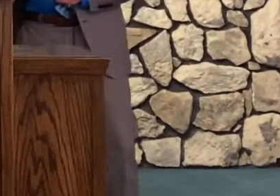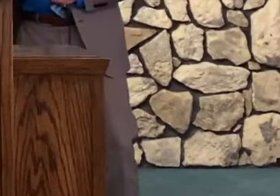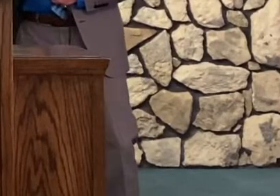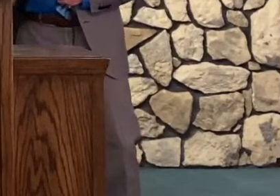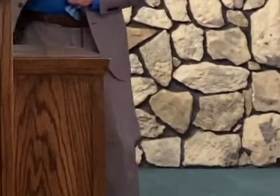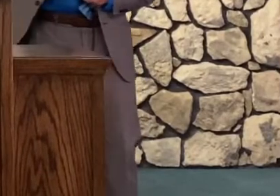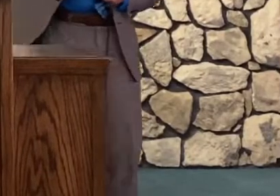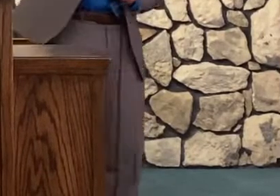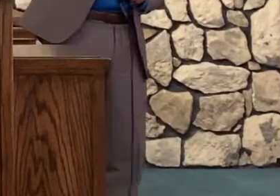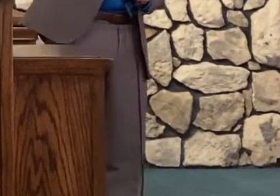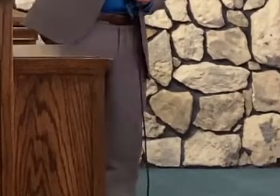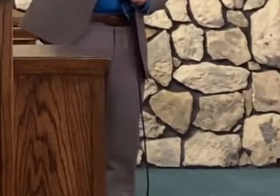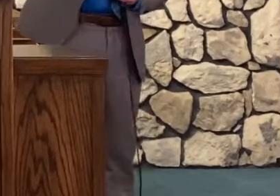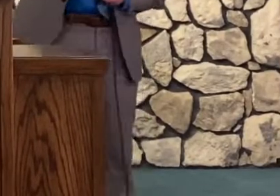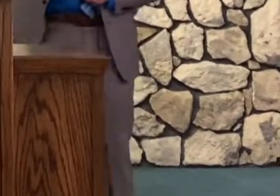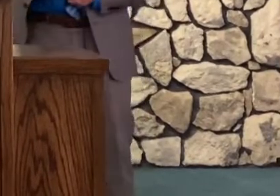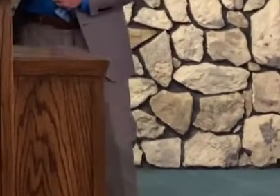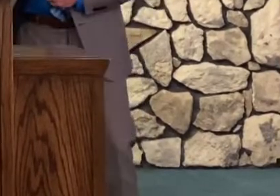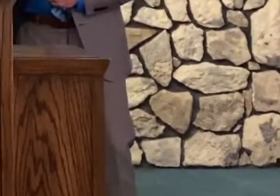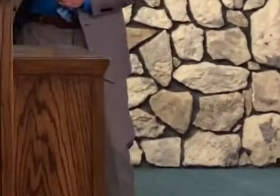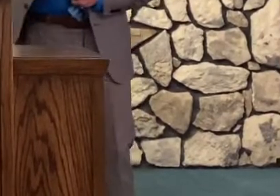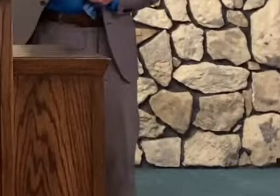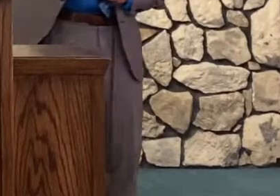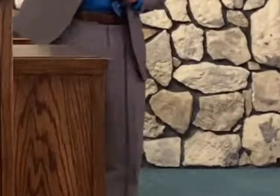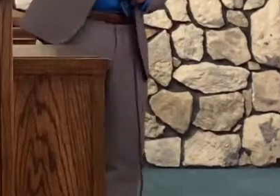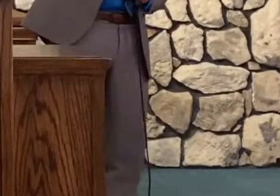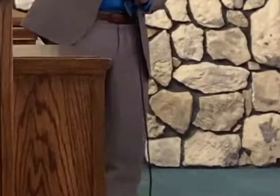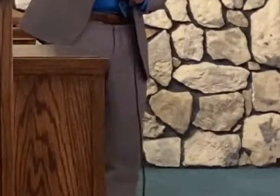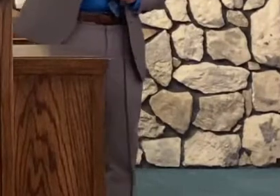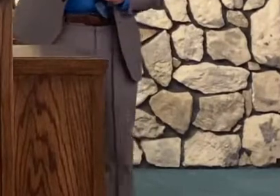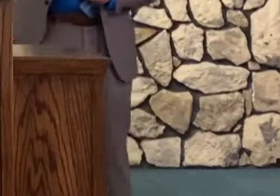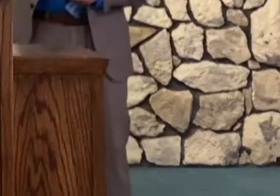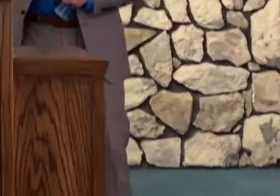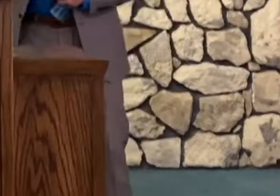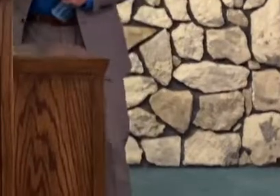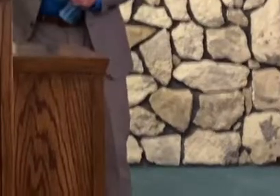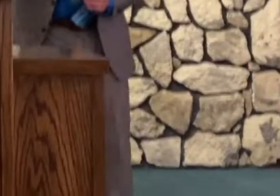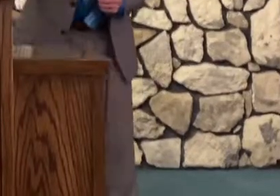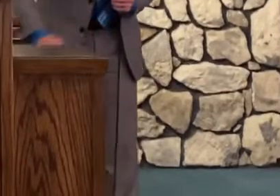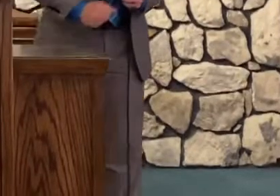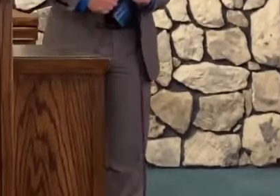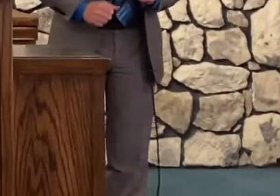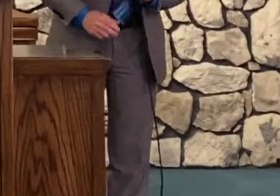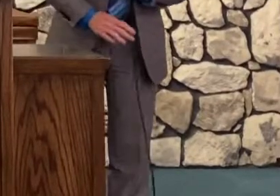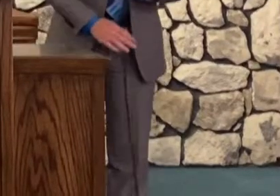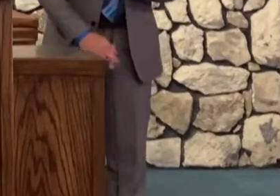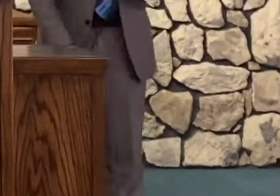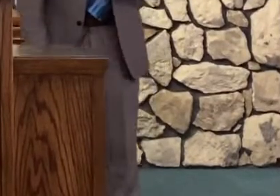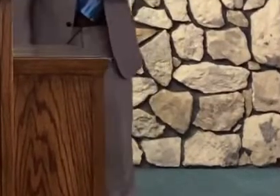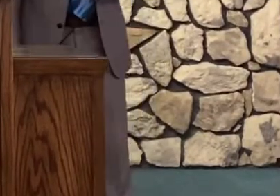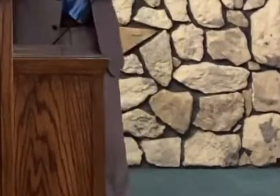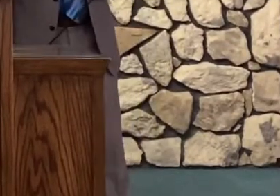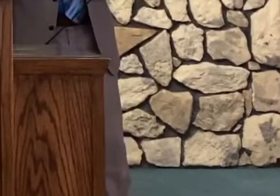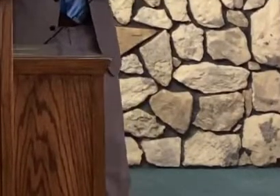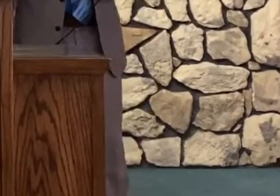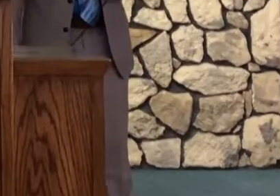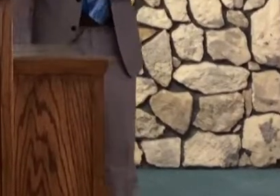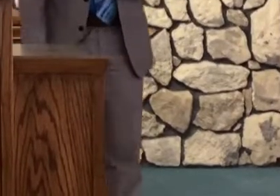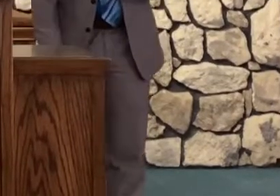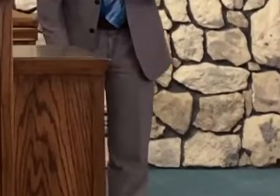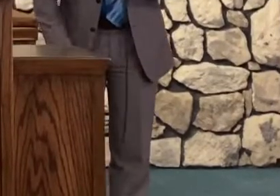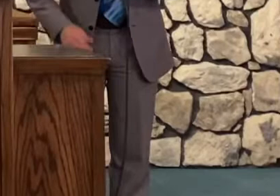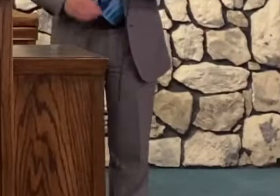just begin to say words of praise to Jesus. Just let him know how much that you love